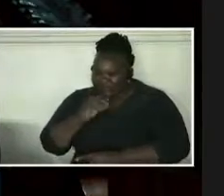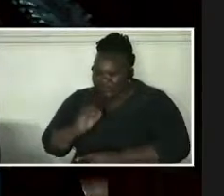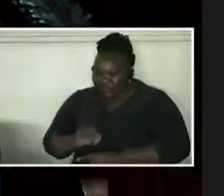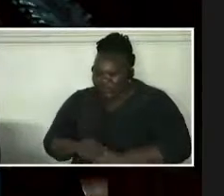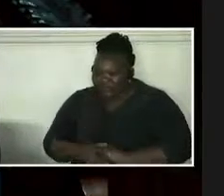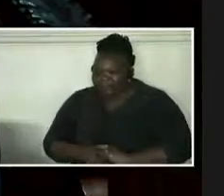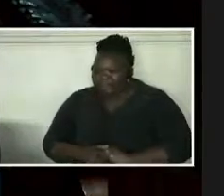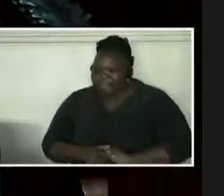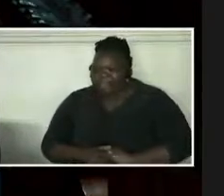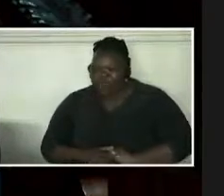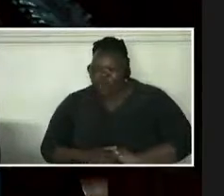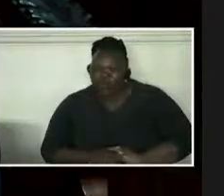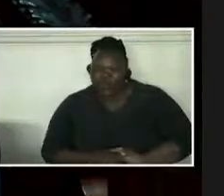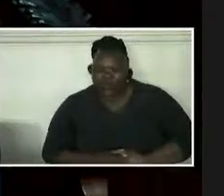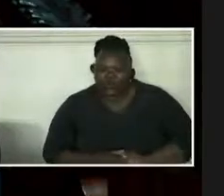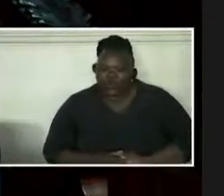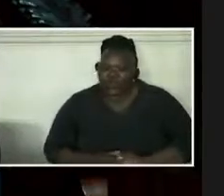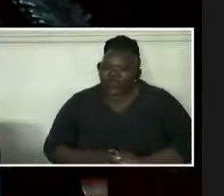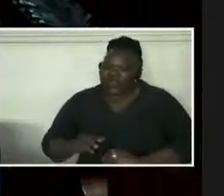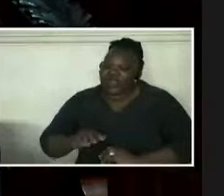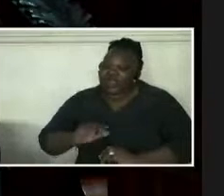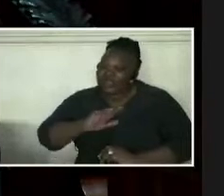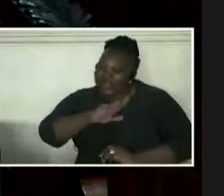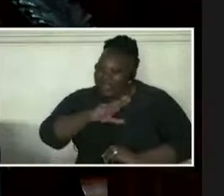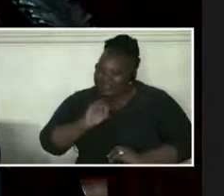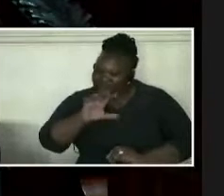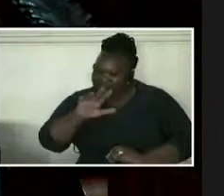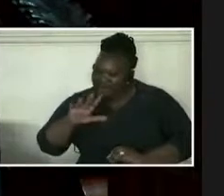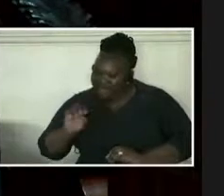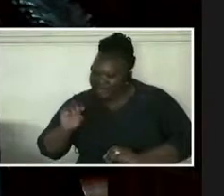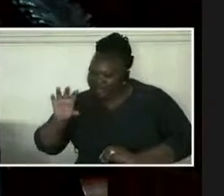that have achieved 1990